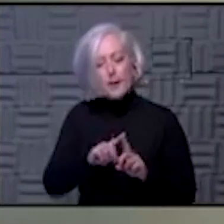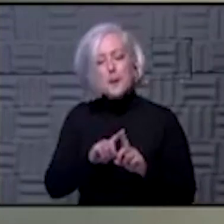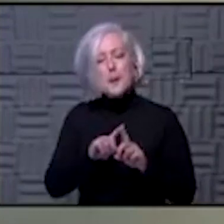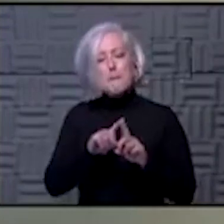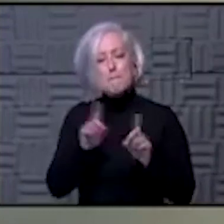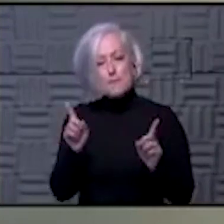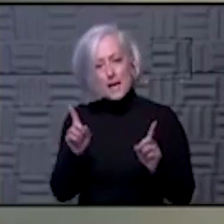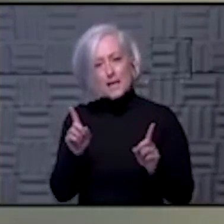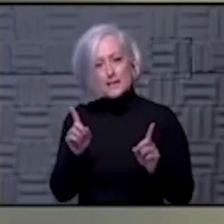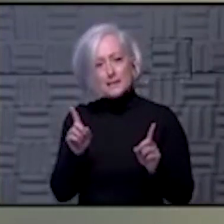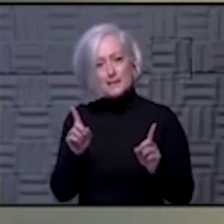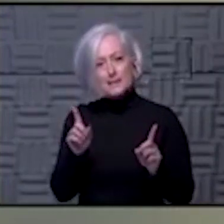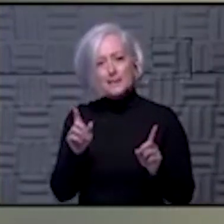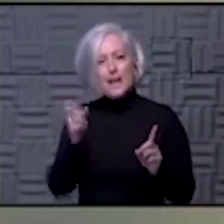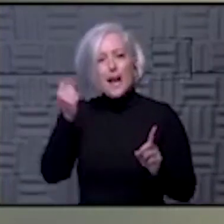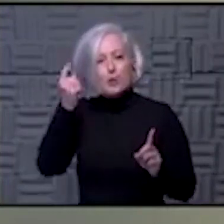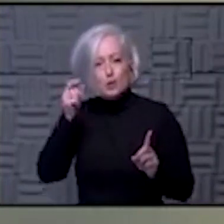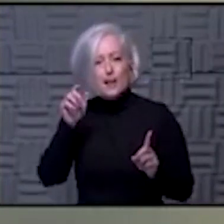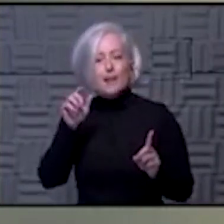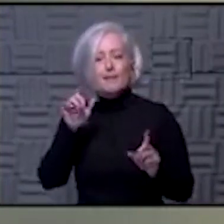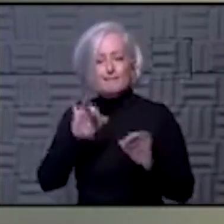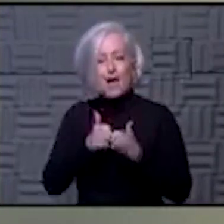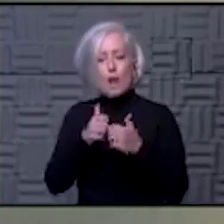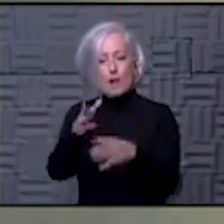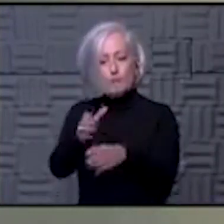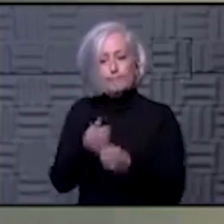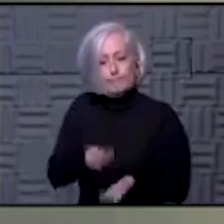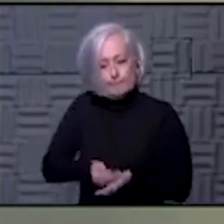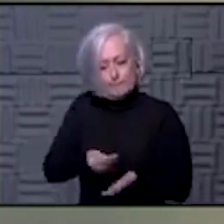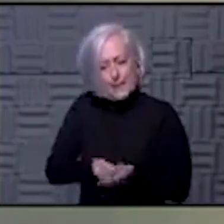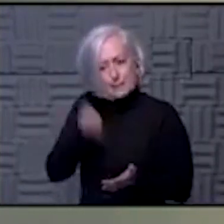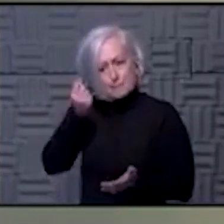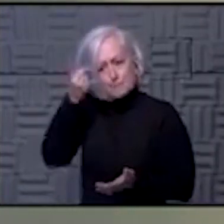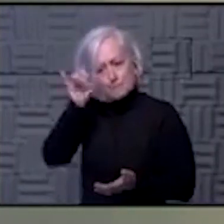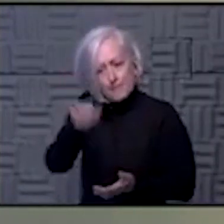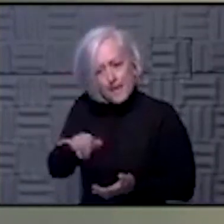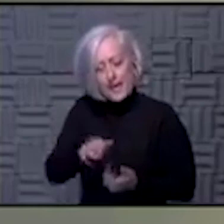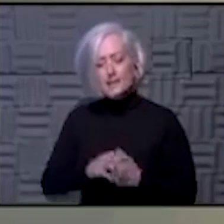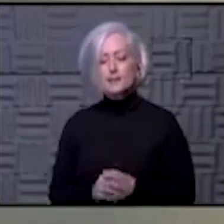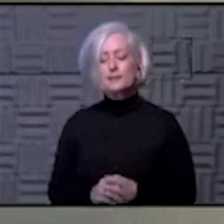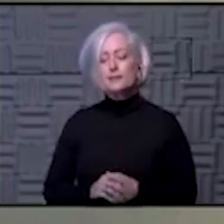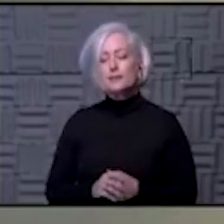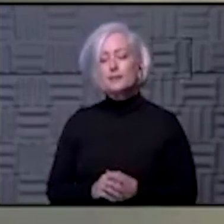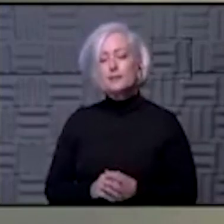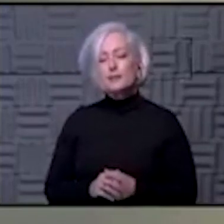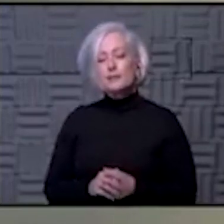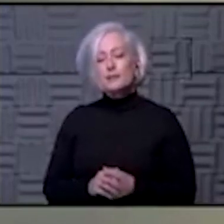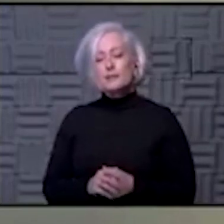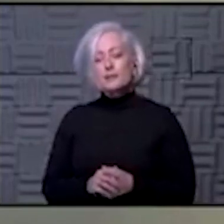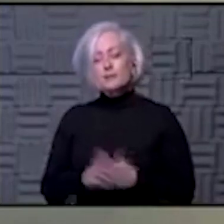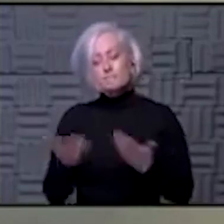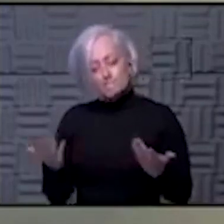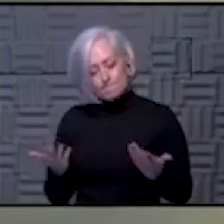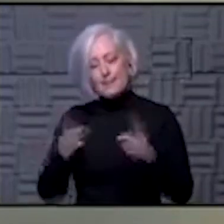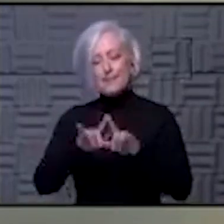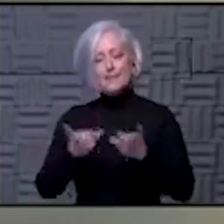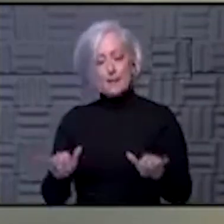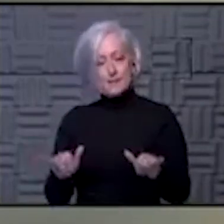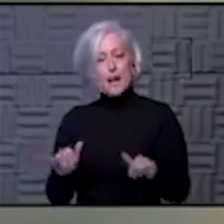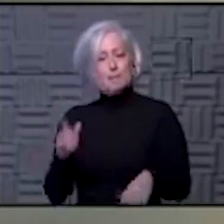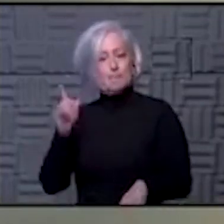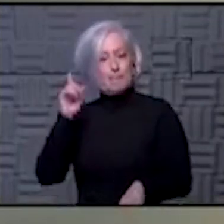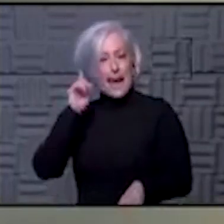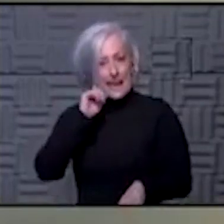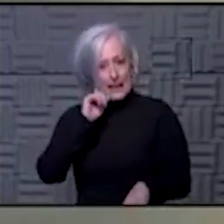And it's really their livelihoods, and I understand that's totally understandable. And yet at the same time, I hear from so many